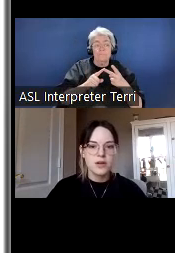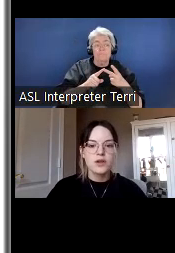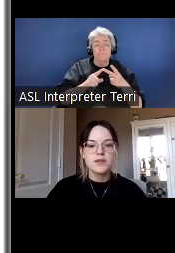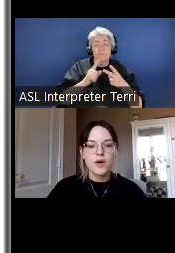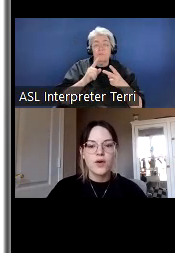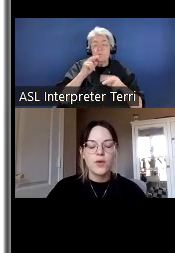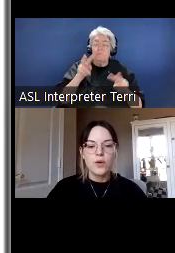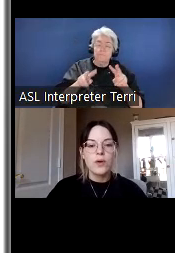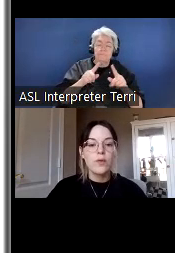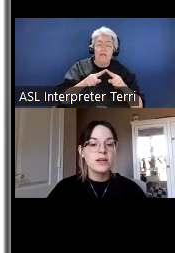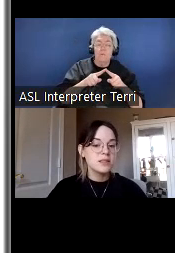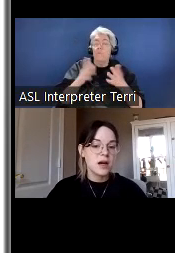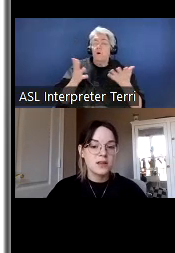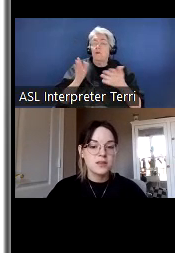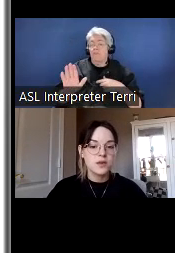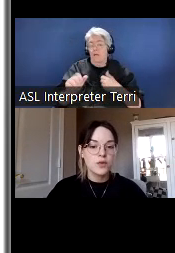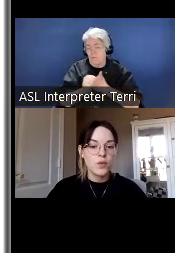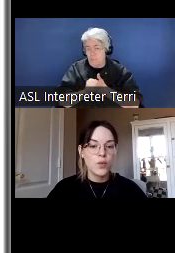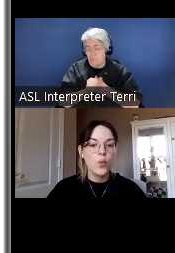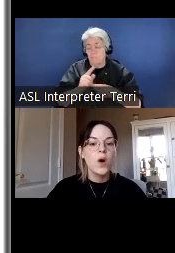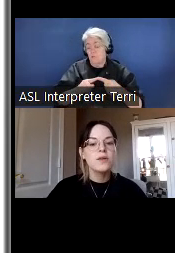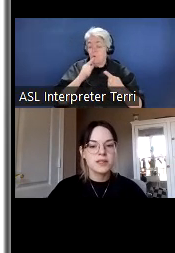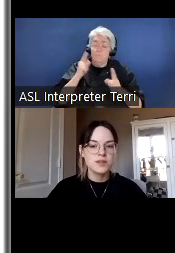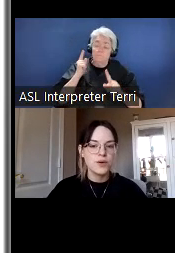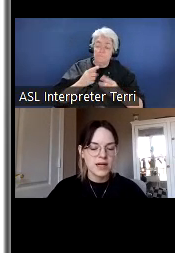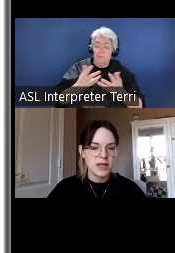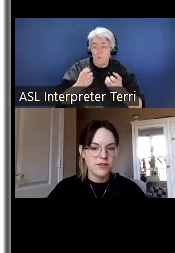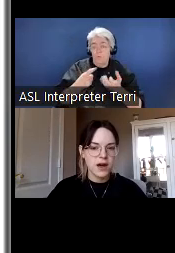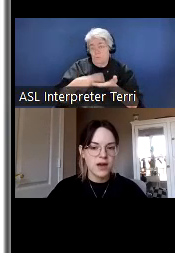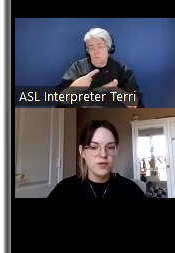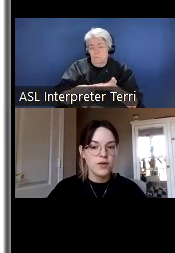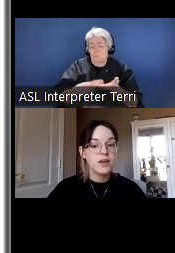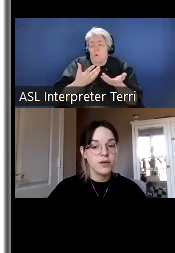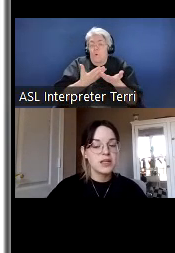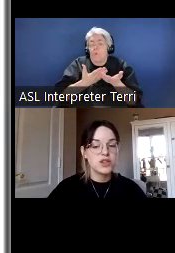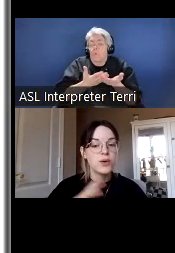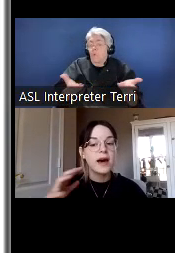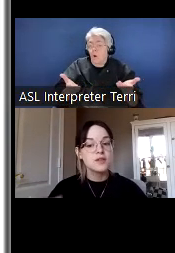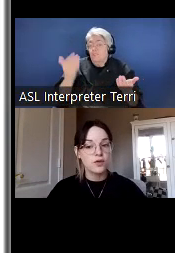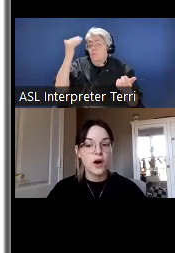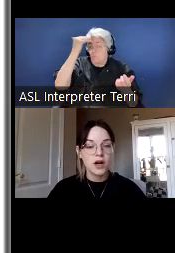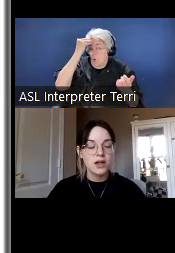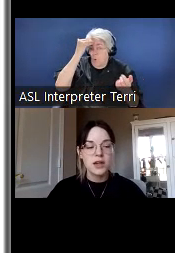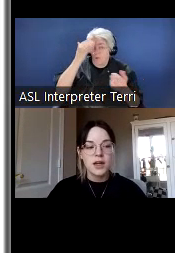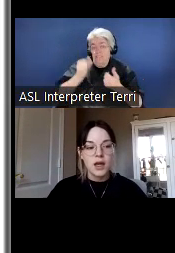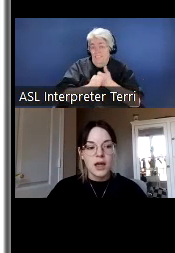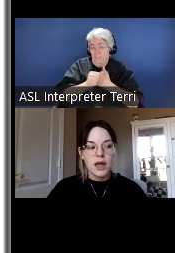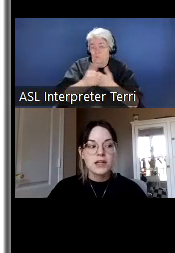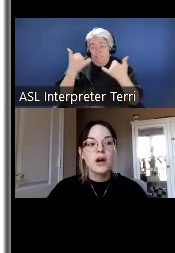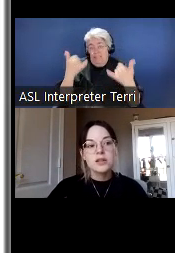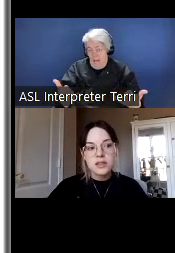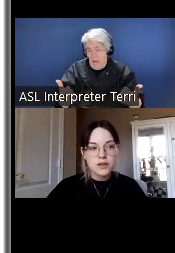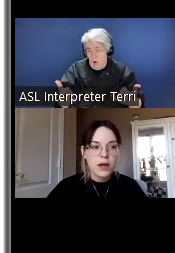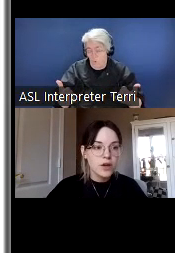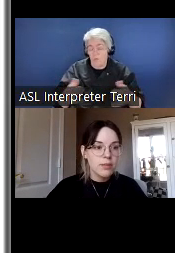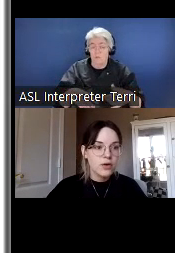situation. So we want to discuss what risks you can identify from the information you have so far